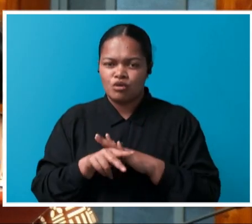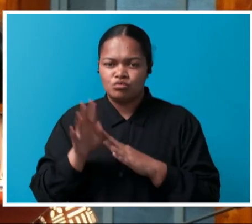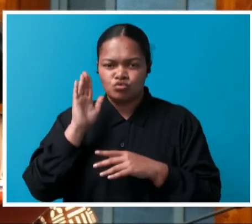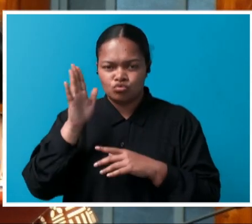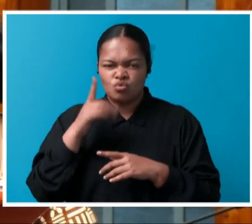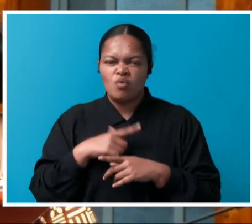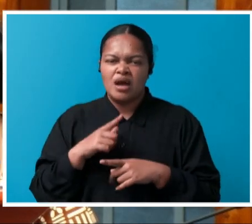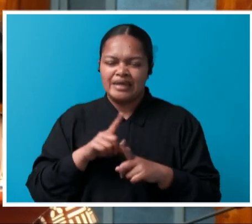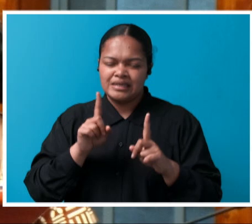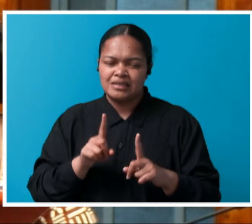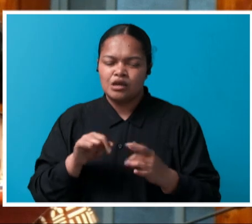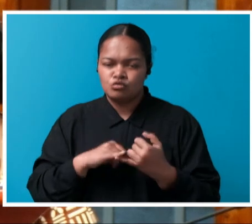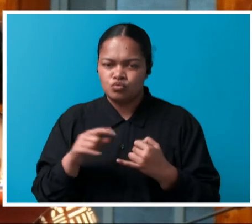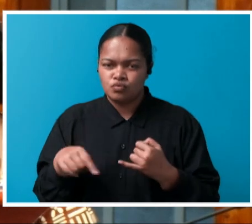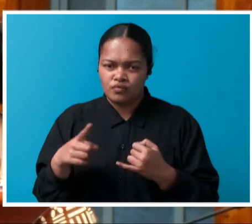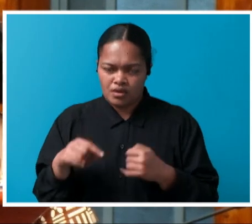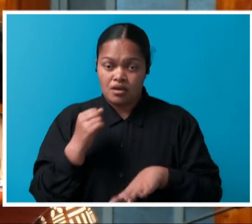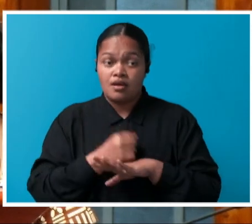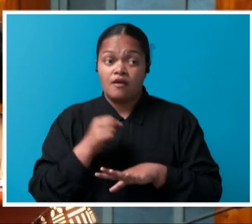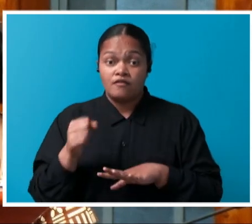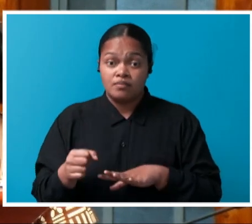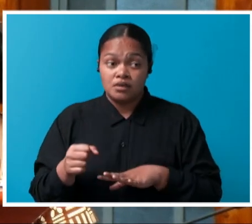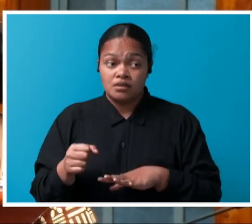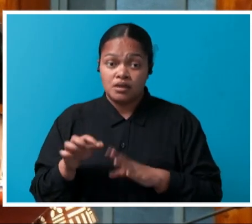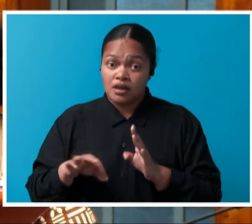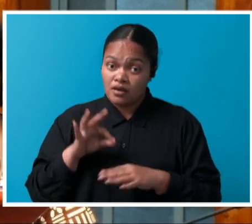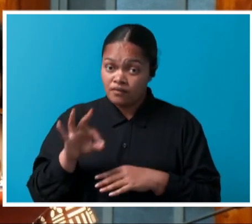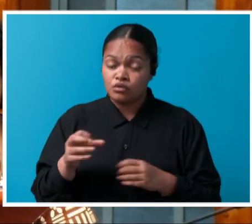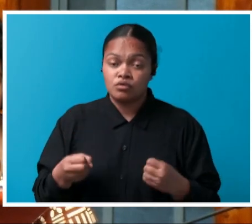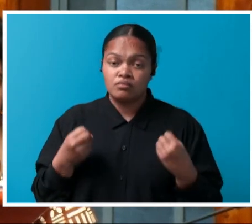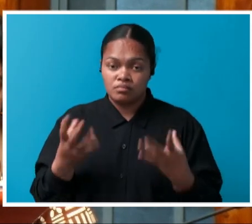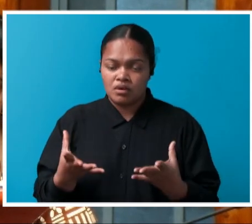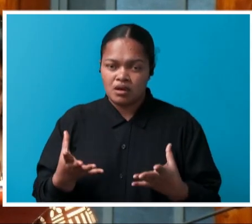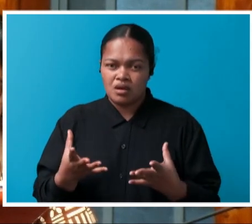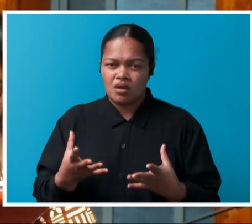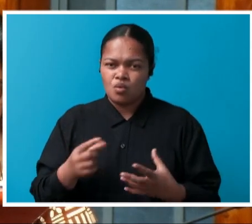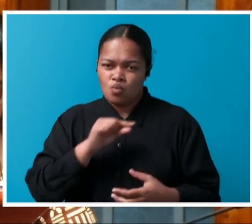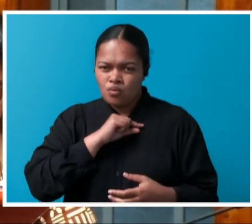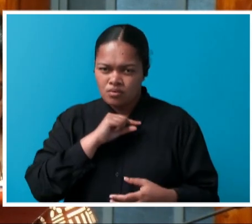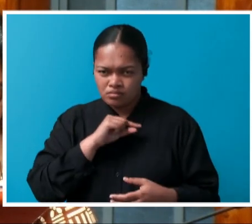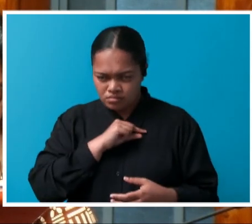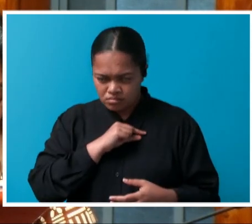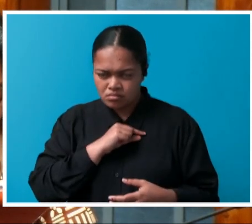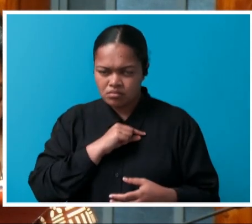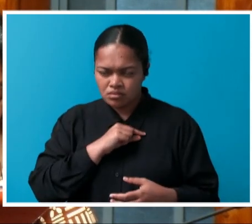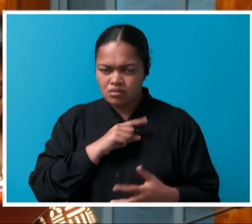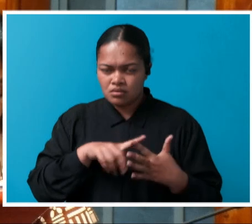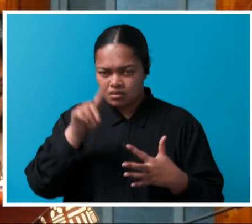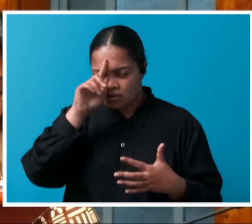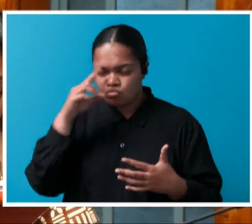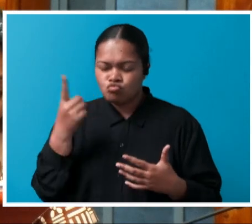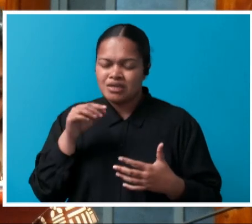Suva. In government efforts to provide affordable and quality education for those living in the maritime and